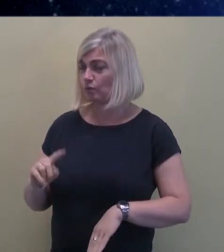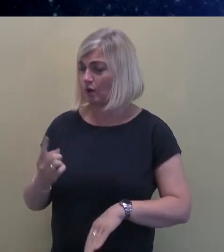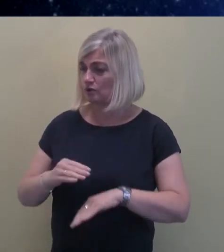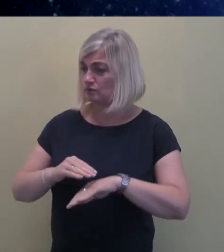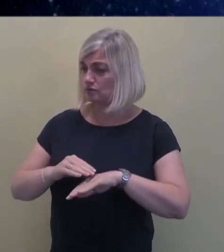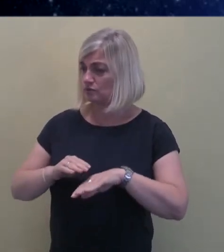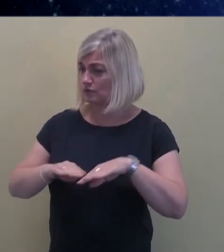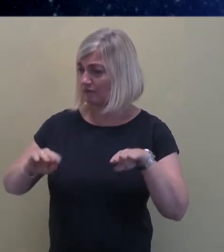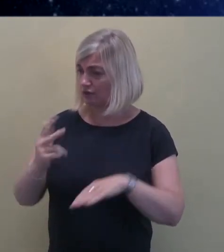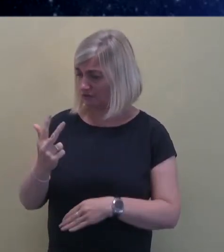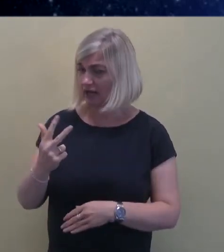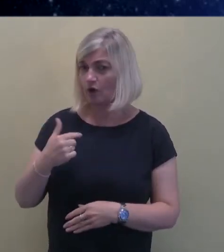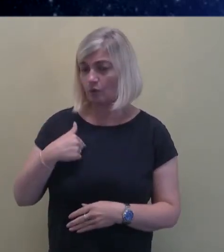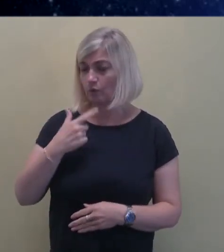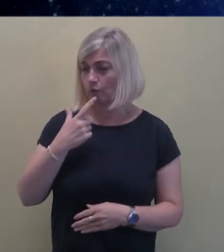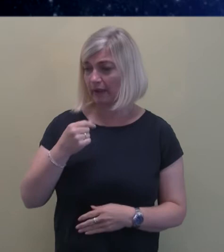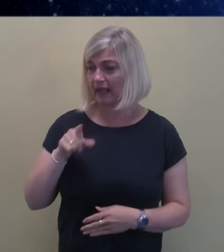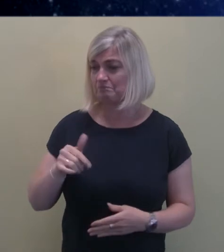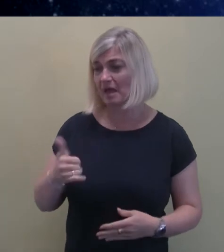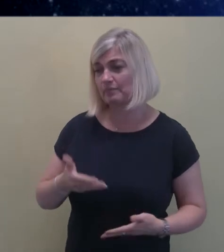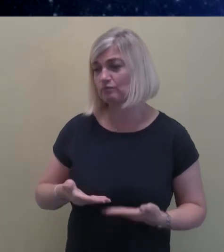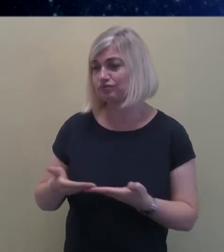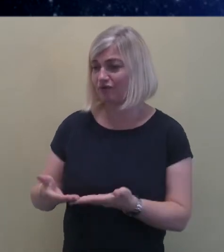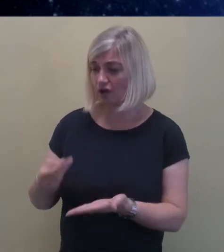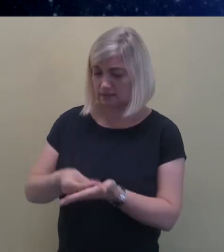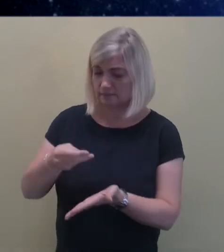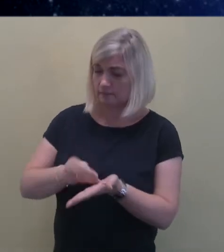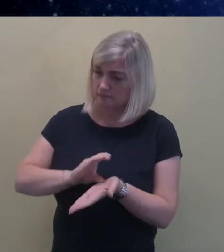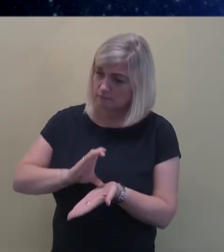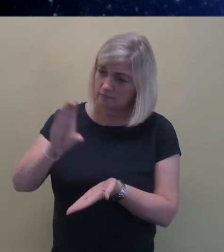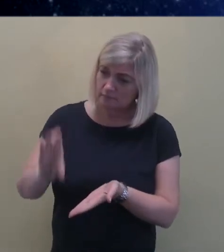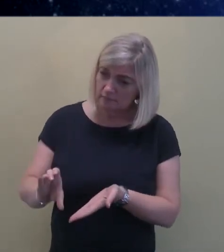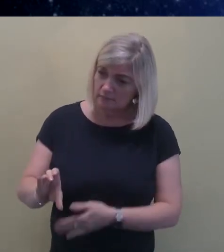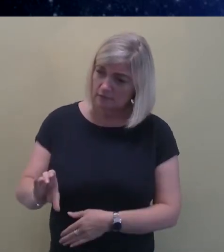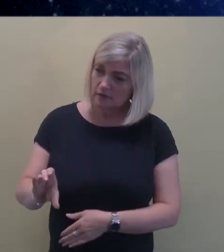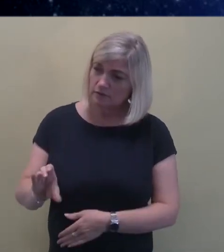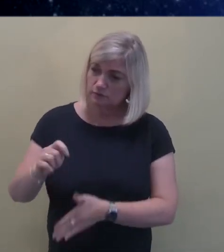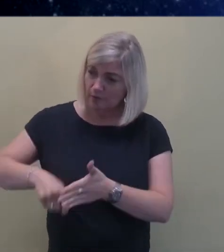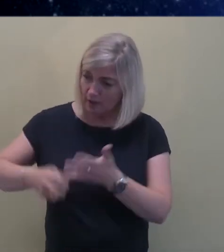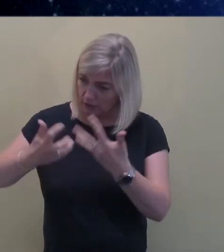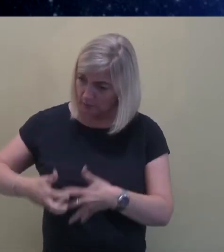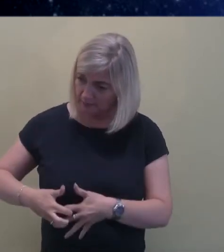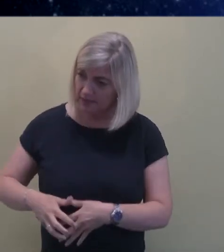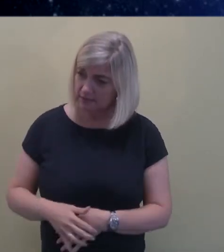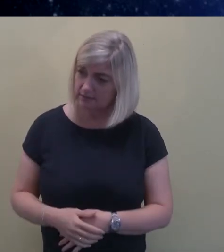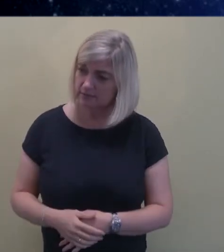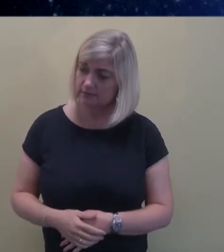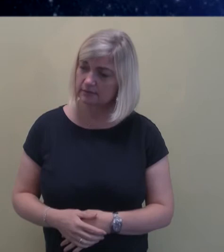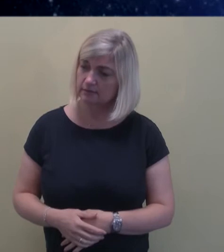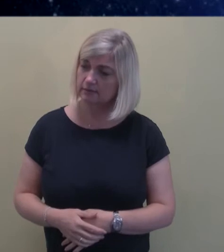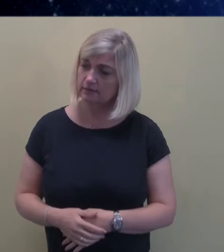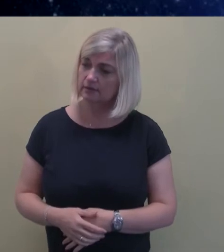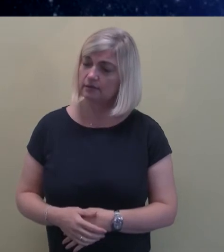kind of platform going forward if we have similar lockdown, just thinking from future. With T-level, a student will have